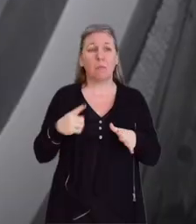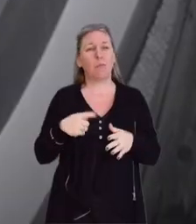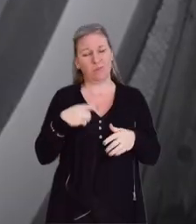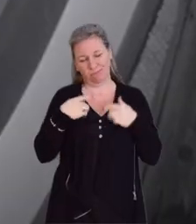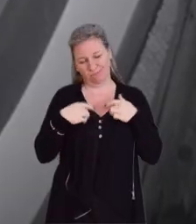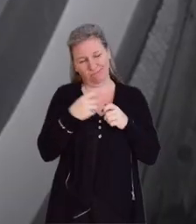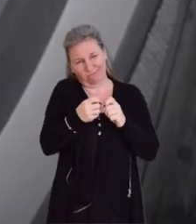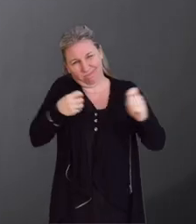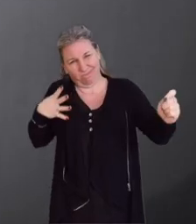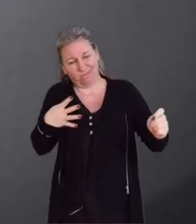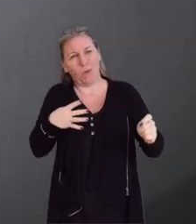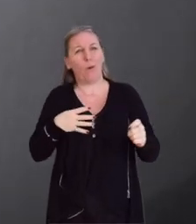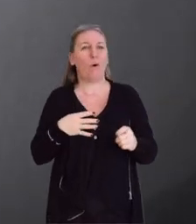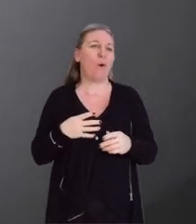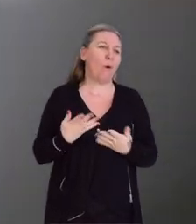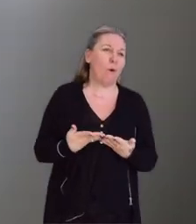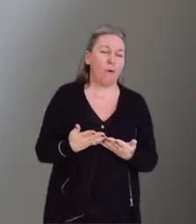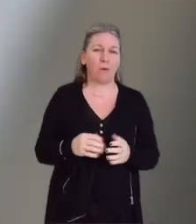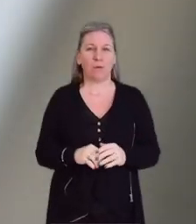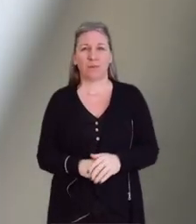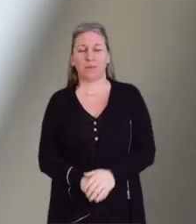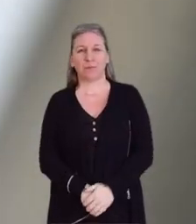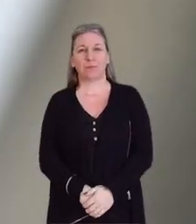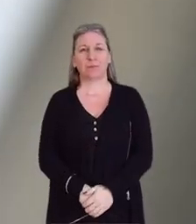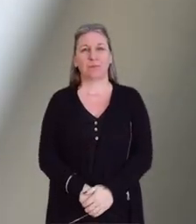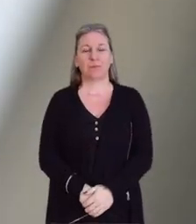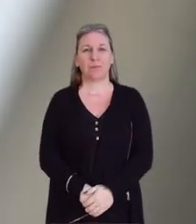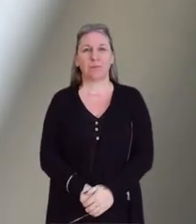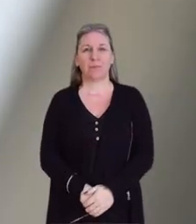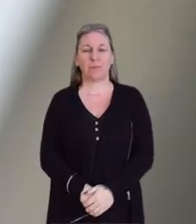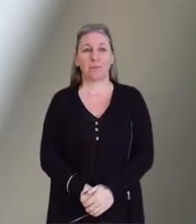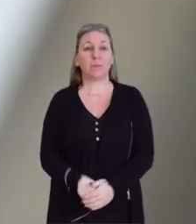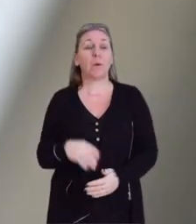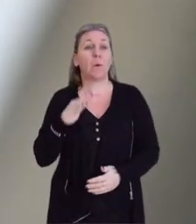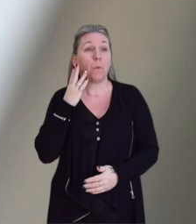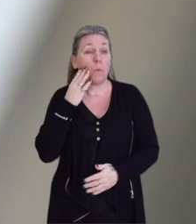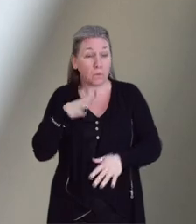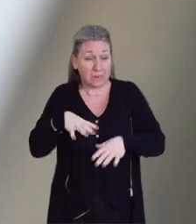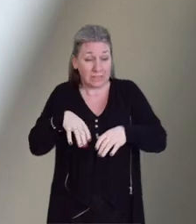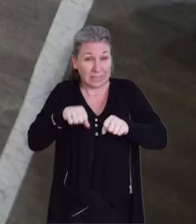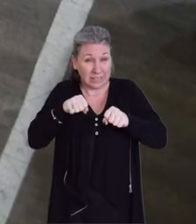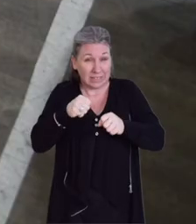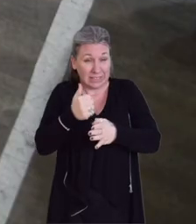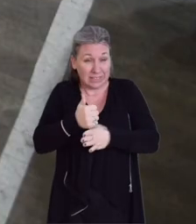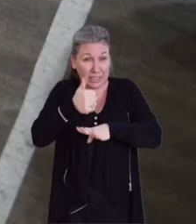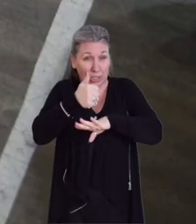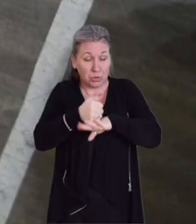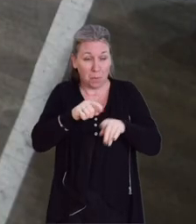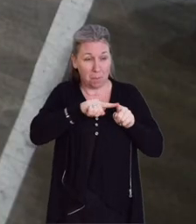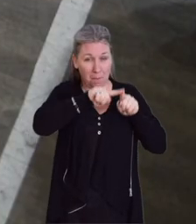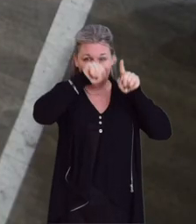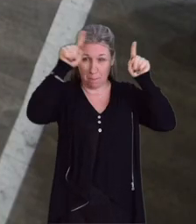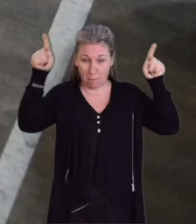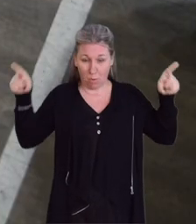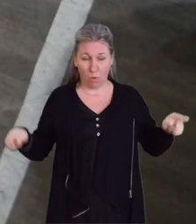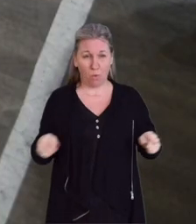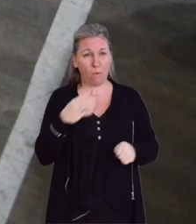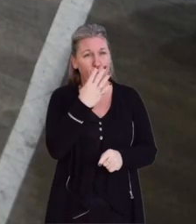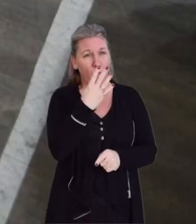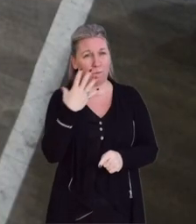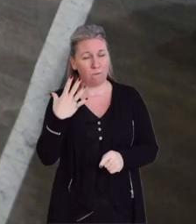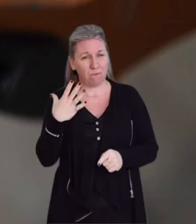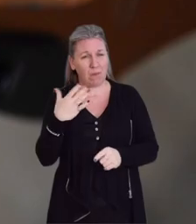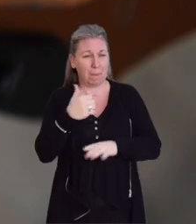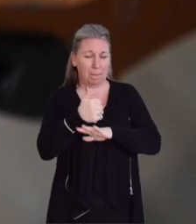the same, but it's played mostly as a hobby or a sport. When assembling a bow, it comes in 4 or 5 basic